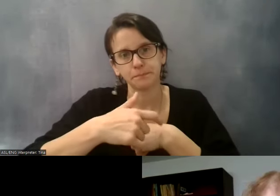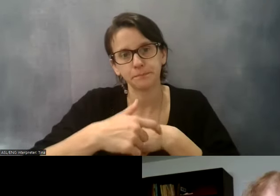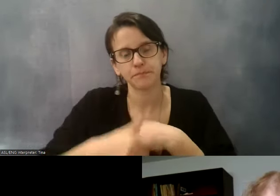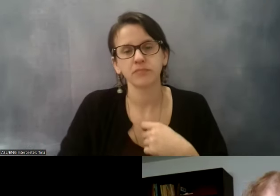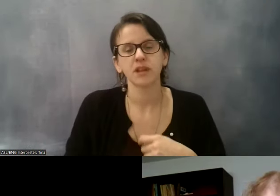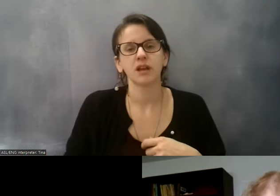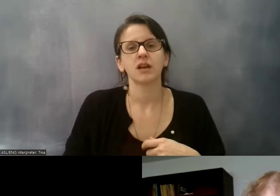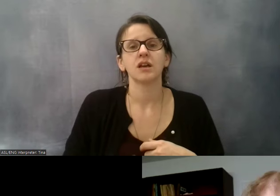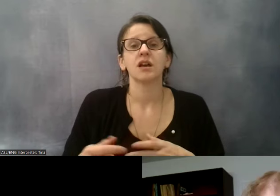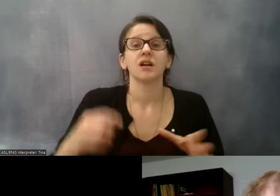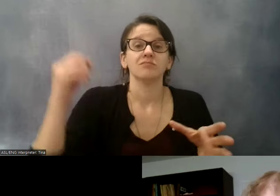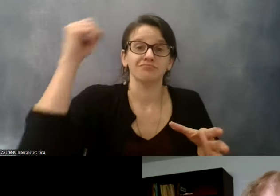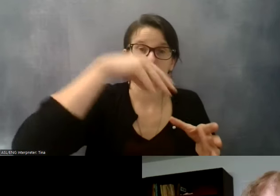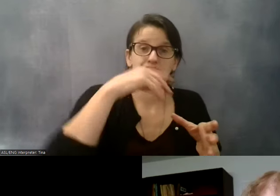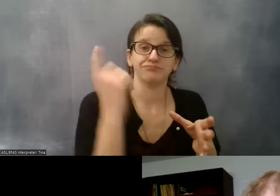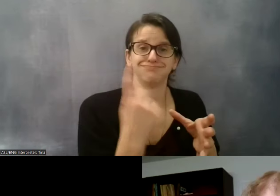you're also losing the fiber.